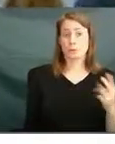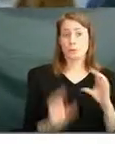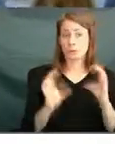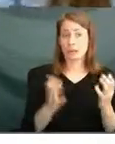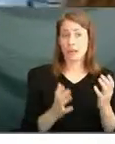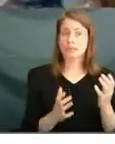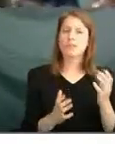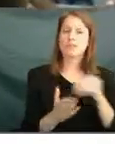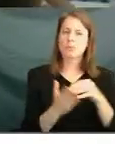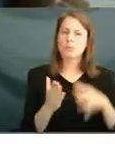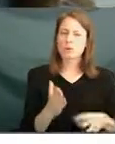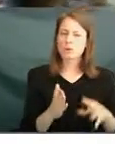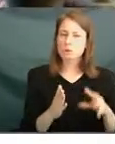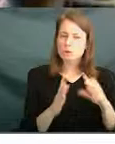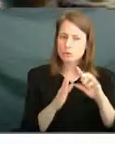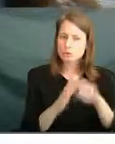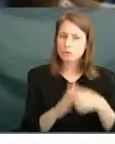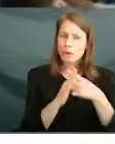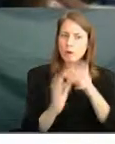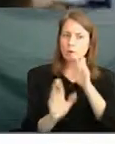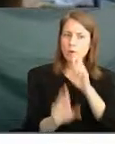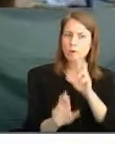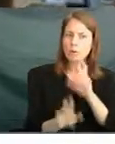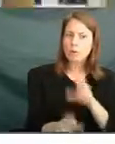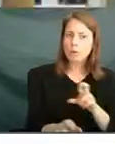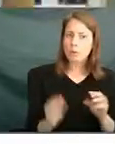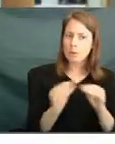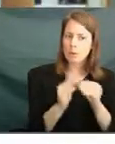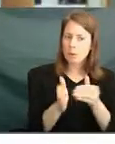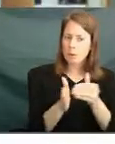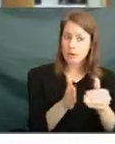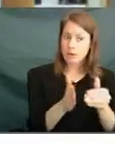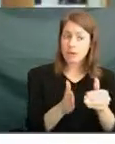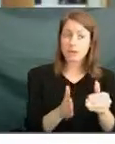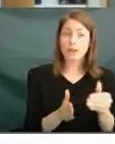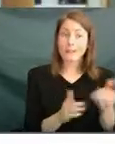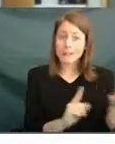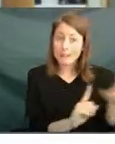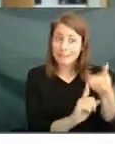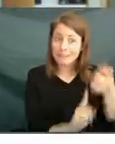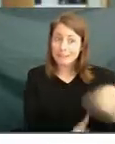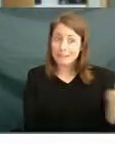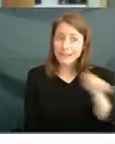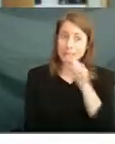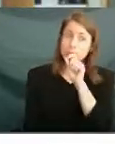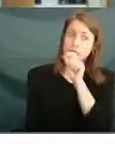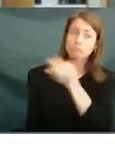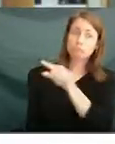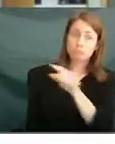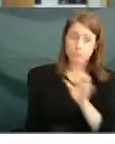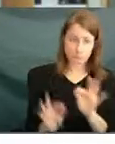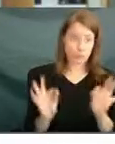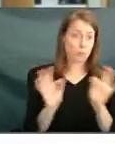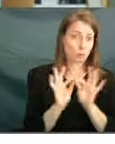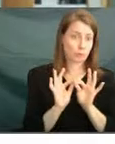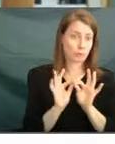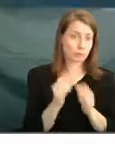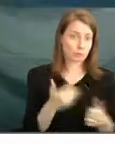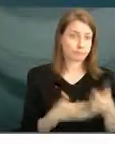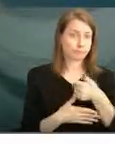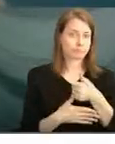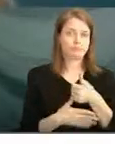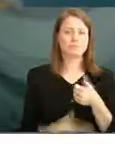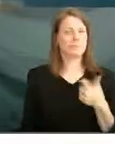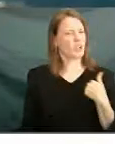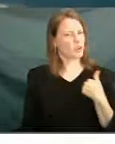been a priority. When we started this program, we had to start with saying it's allowed to tell. You have to tell if you see